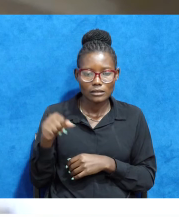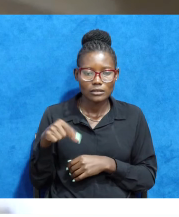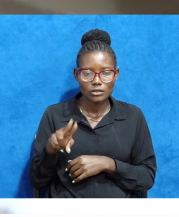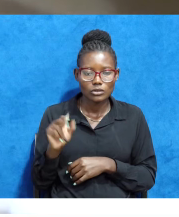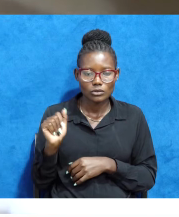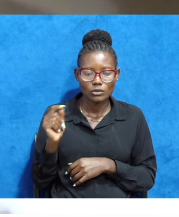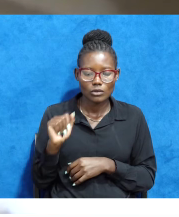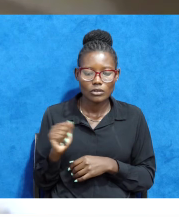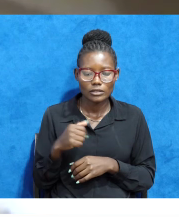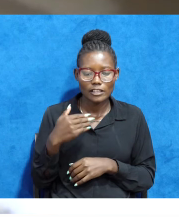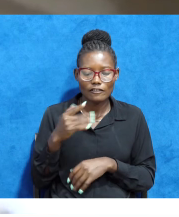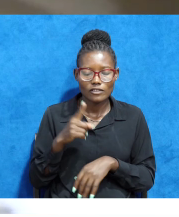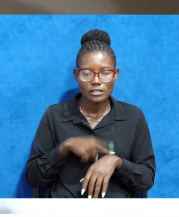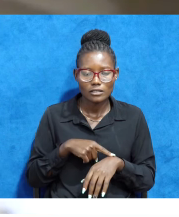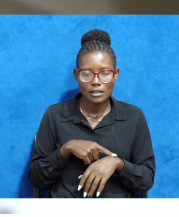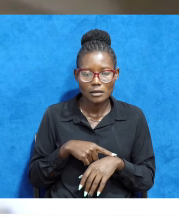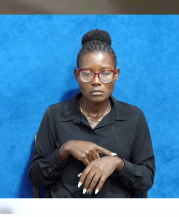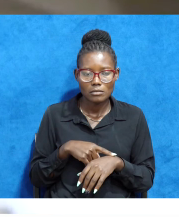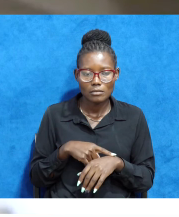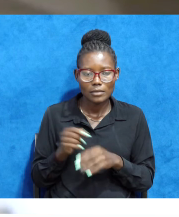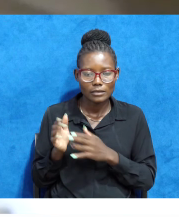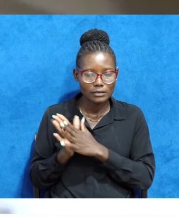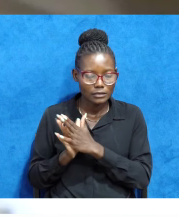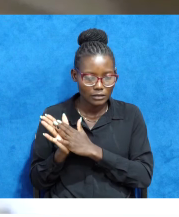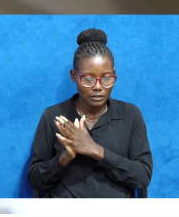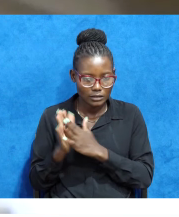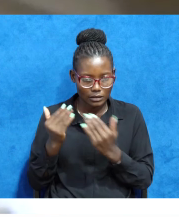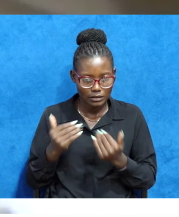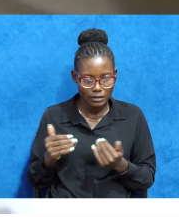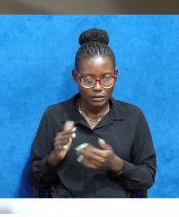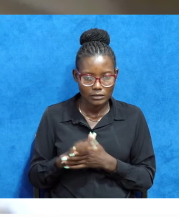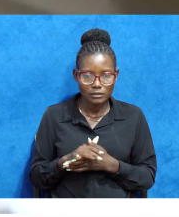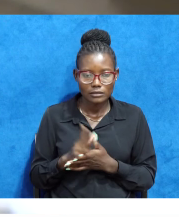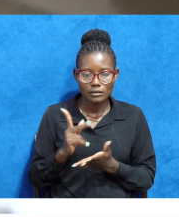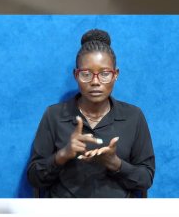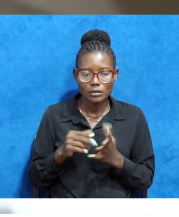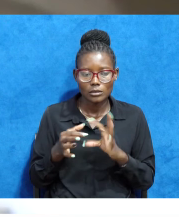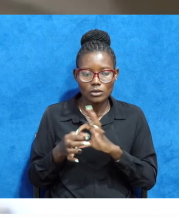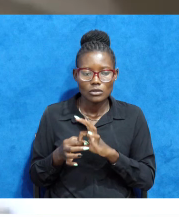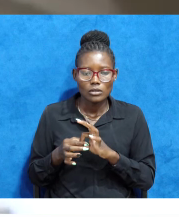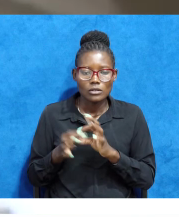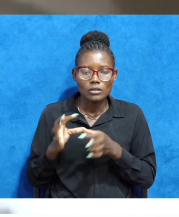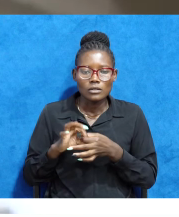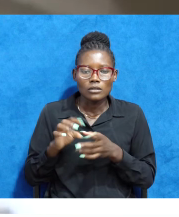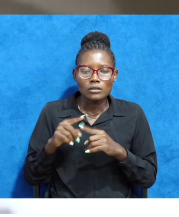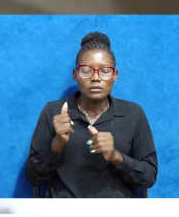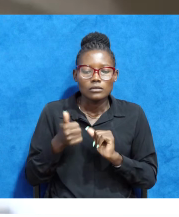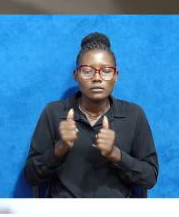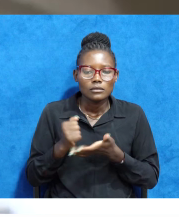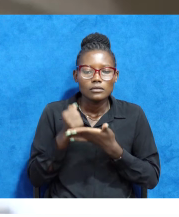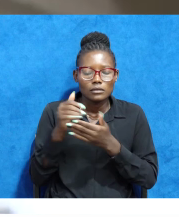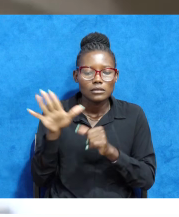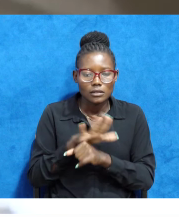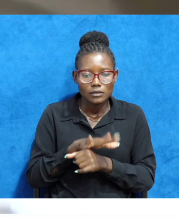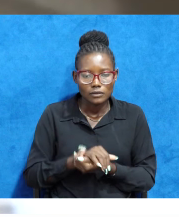and cleans and jerks. And that's always really exciting to do. So it takes away some of that monotony from